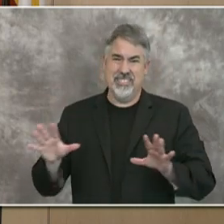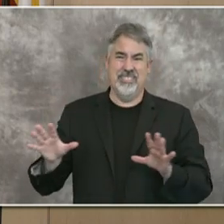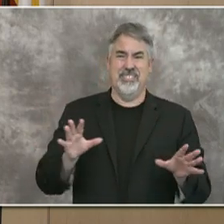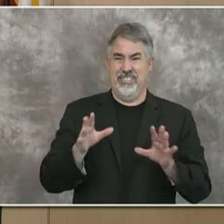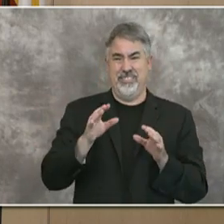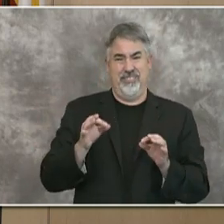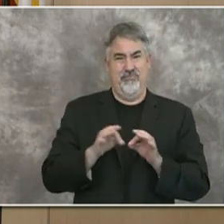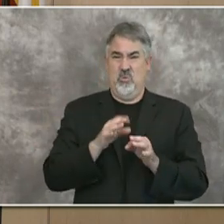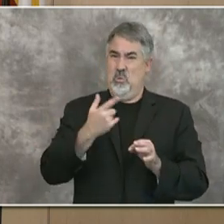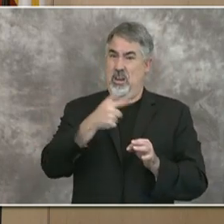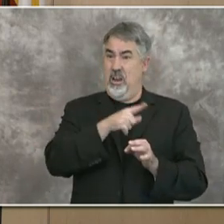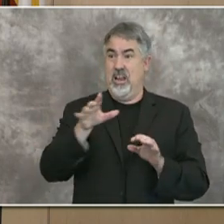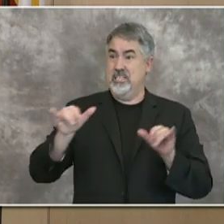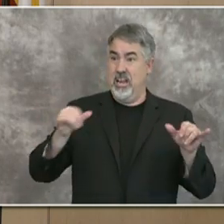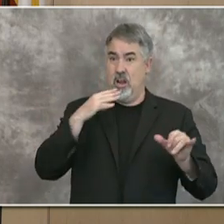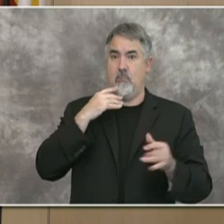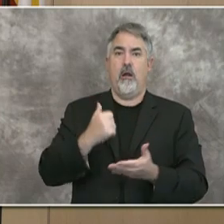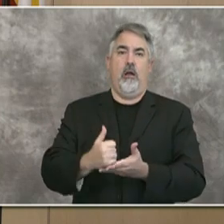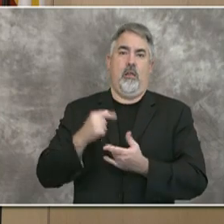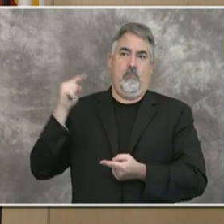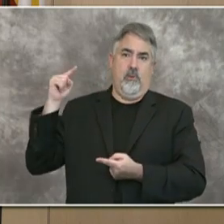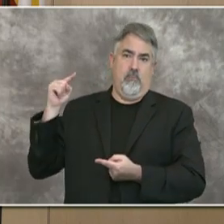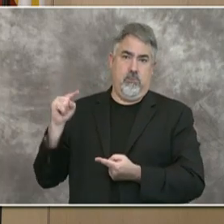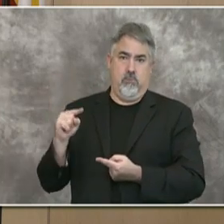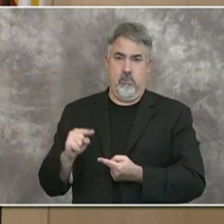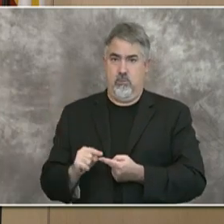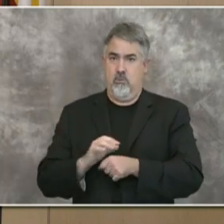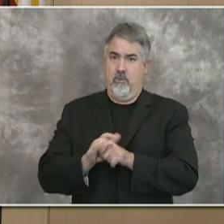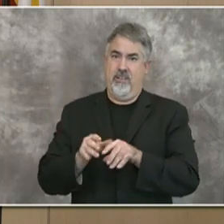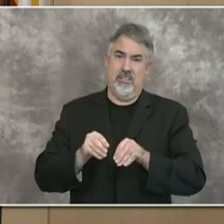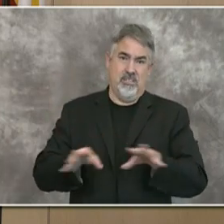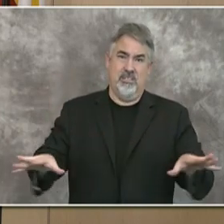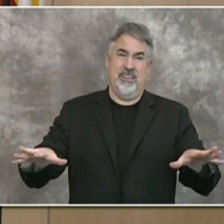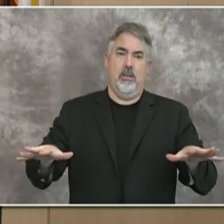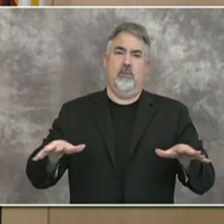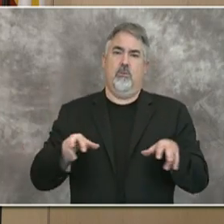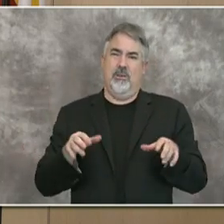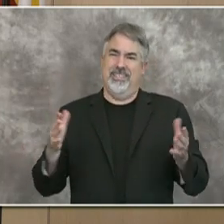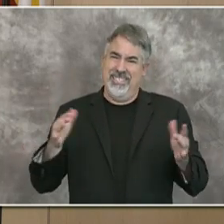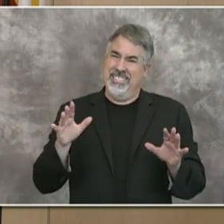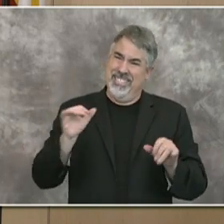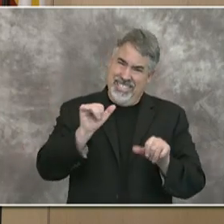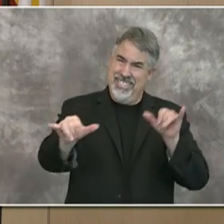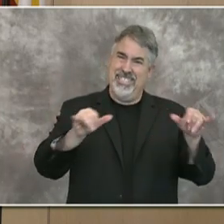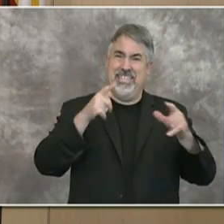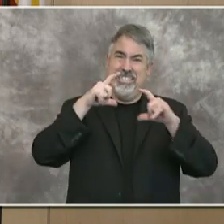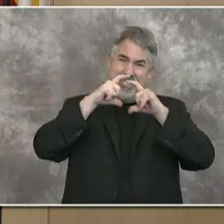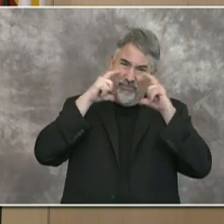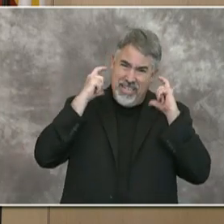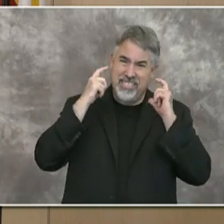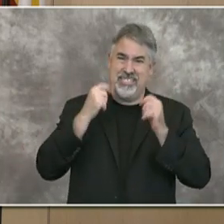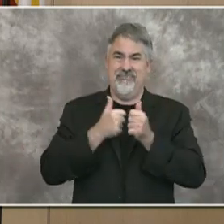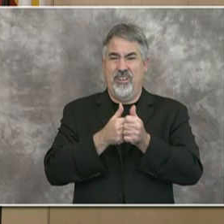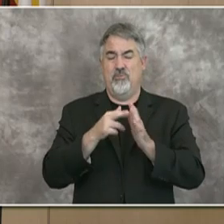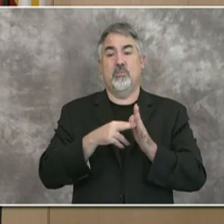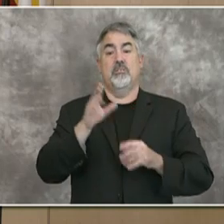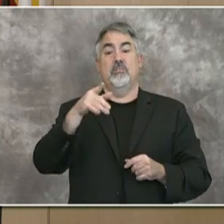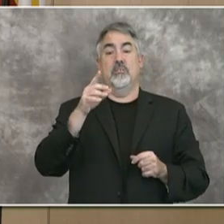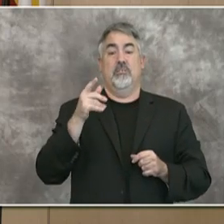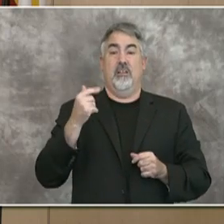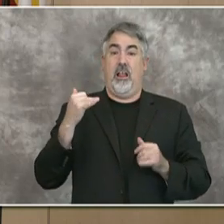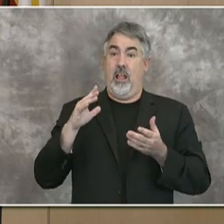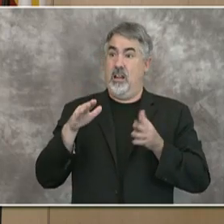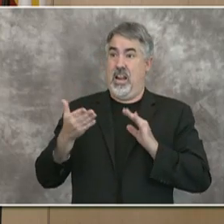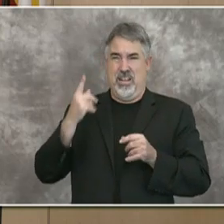of COVID-19 as well as decrease the overall number of deaths over the past 2 months.